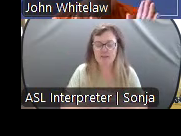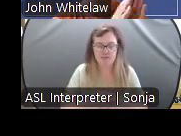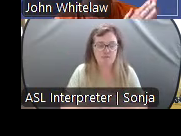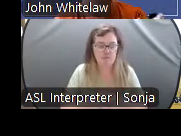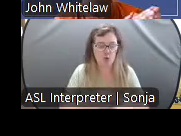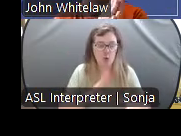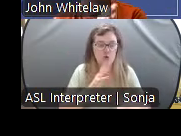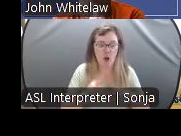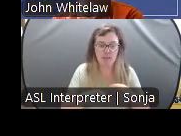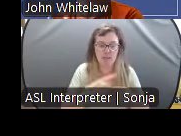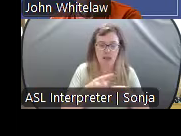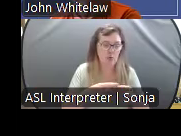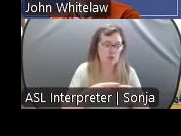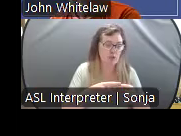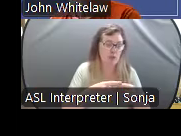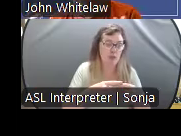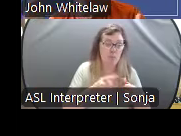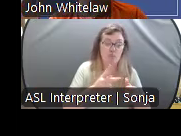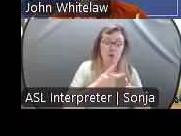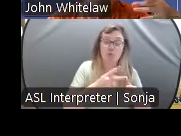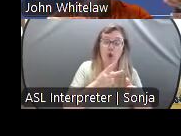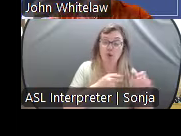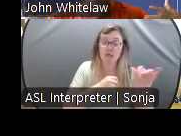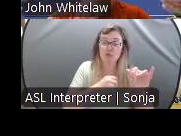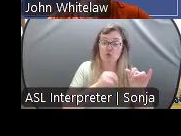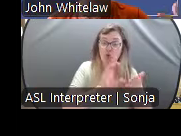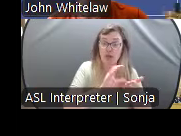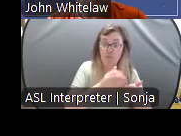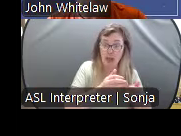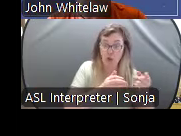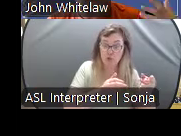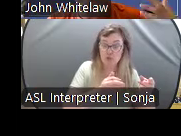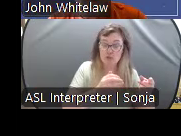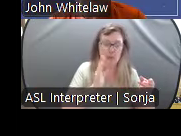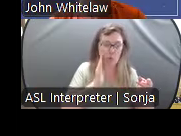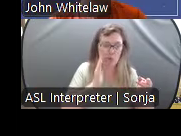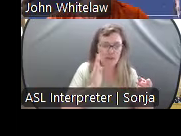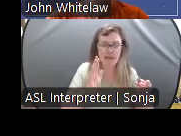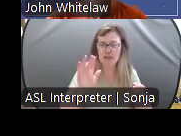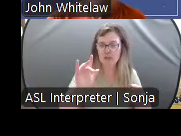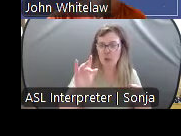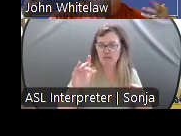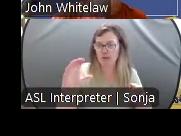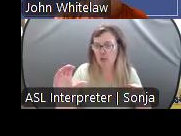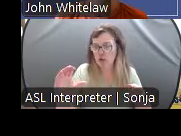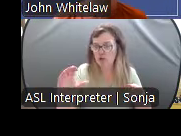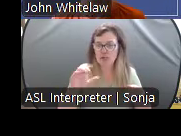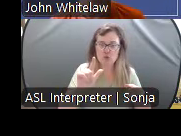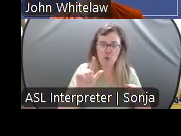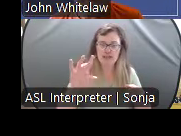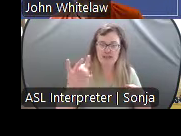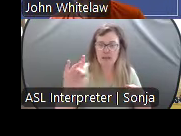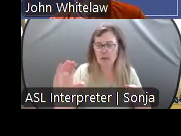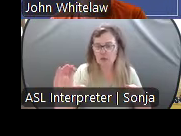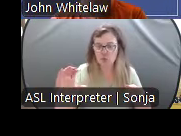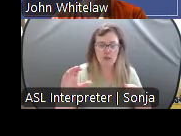your primary insured amount? And so if your prime insured amount would have been, say, 2,500, 2,800, 3,000 or